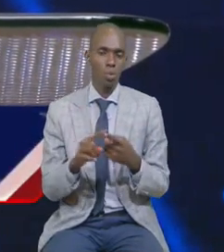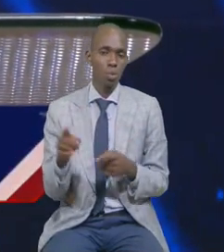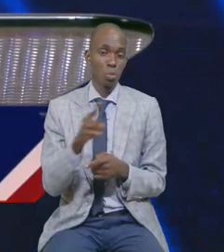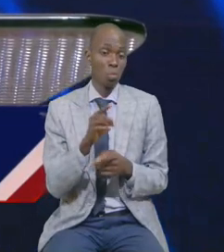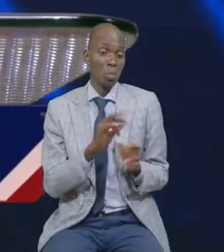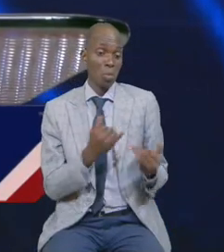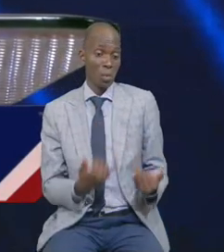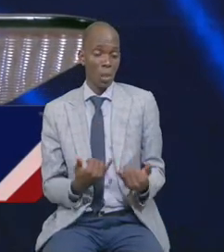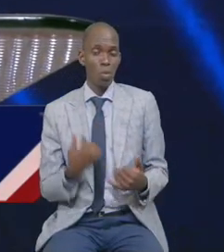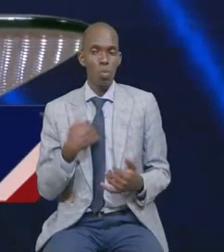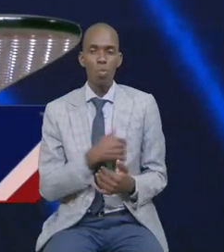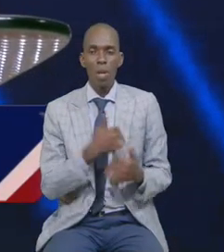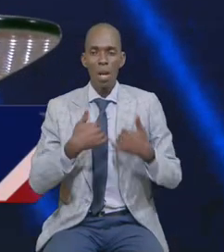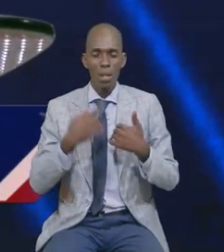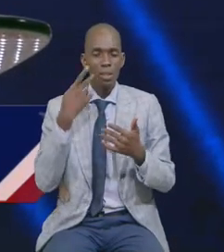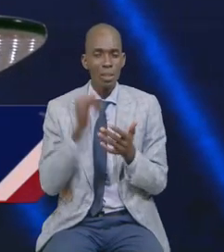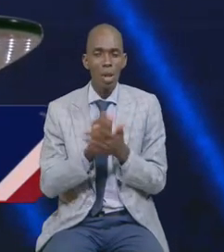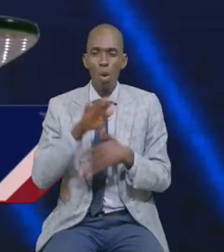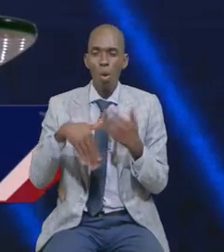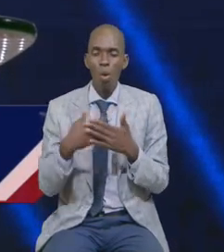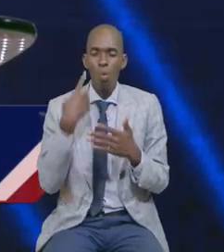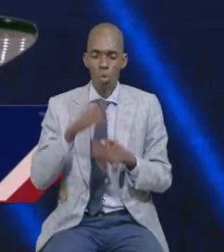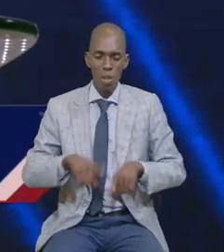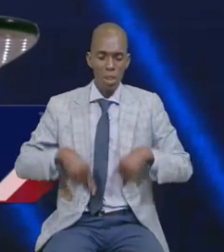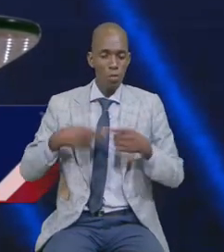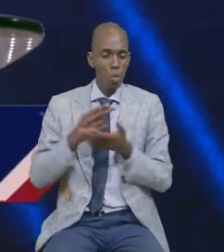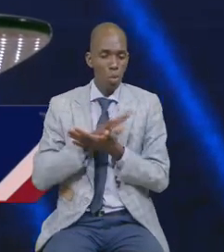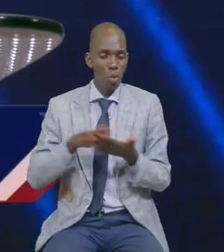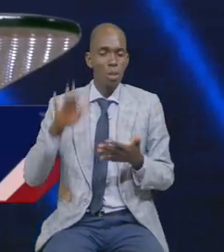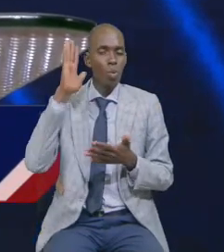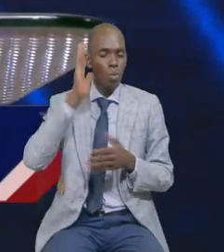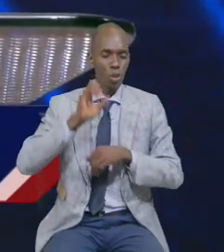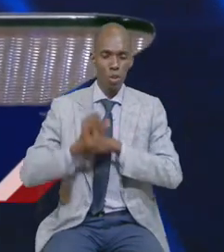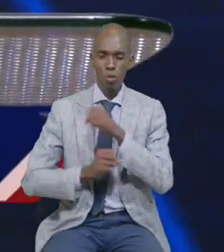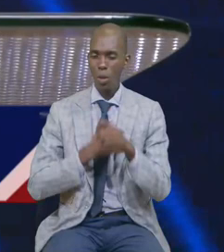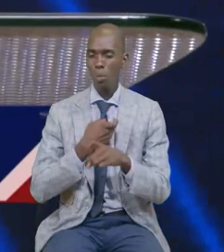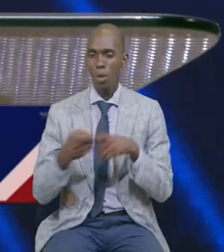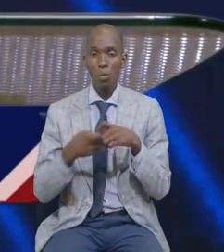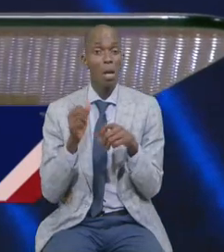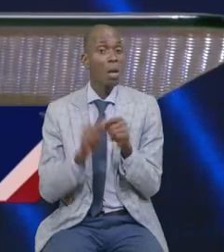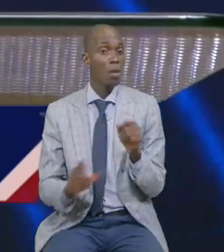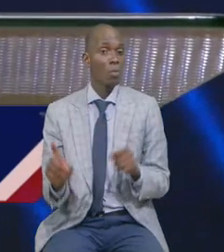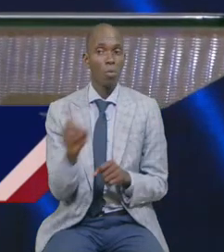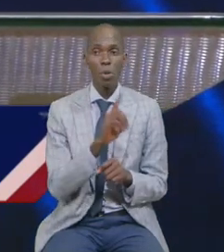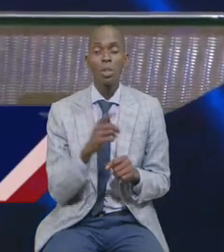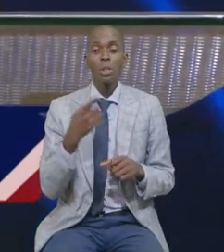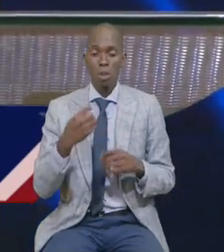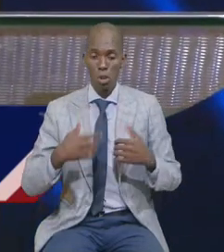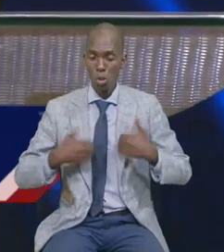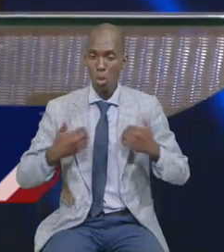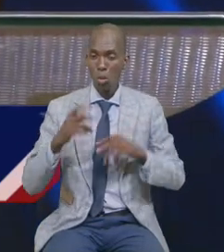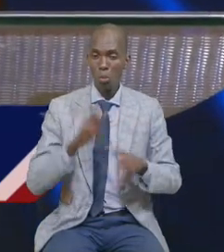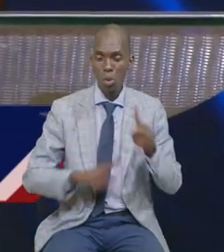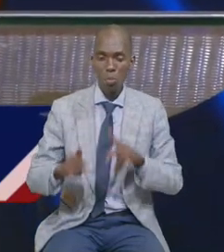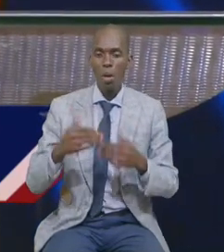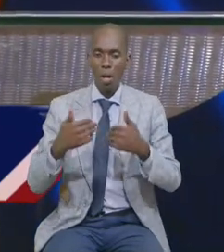told, everyone that will live godly shall suffer persecution. Everyone. The young people, they suffer persecution too, at